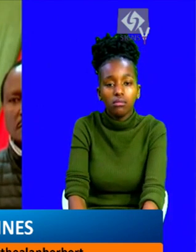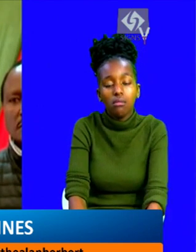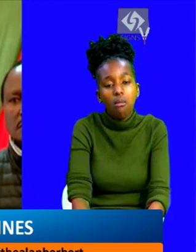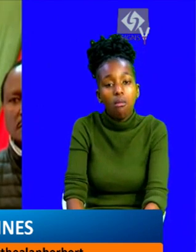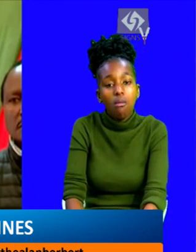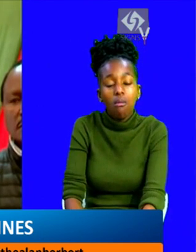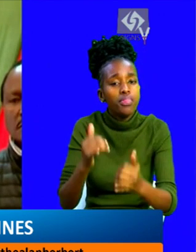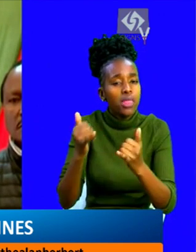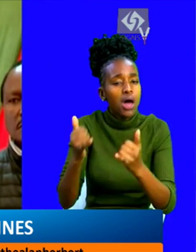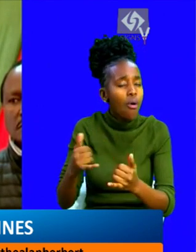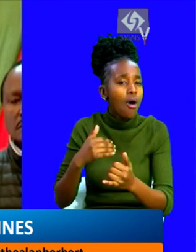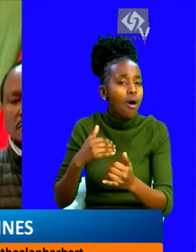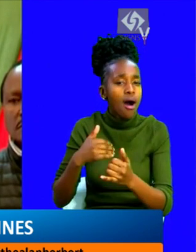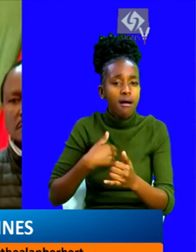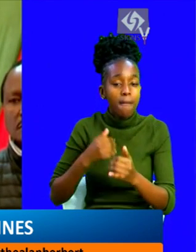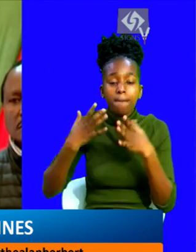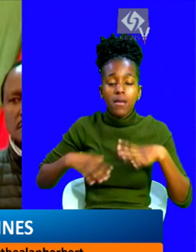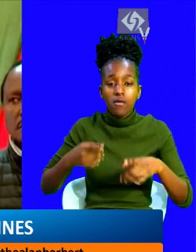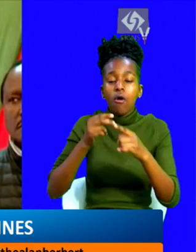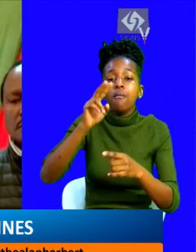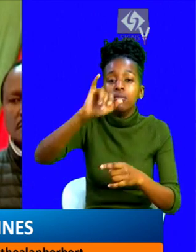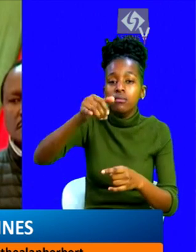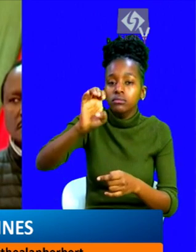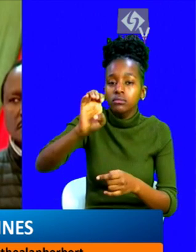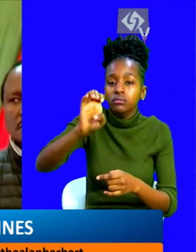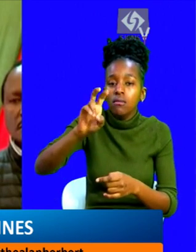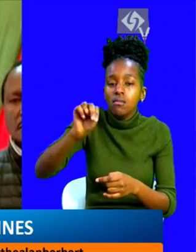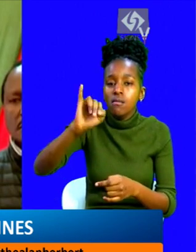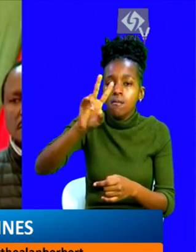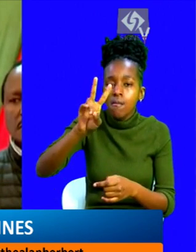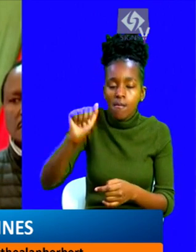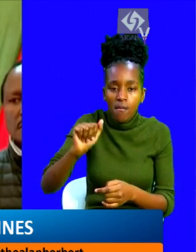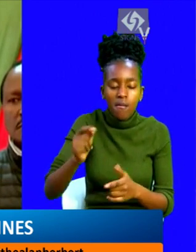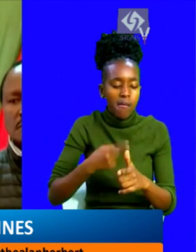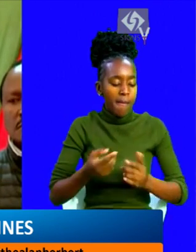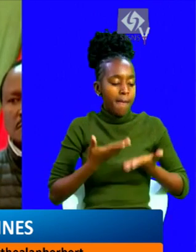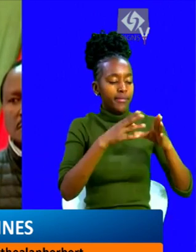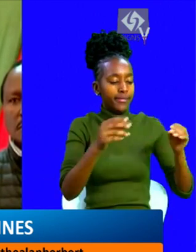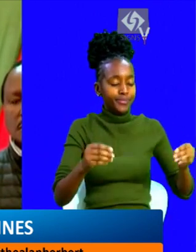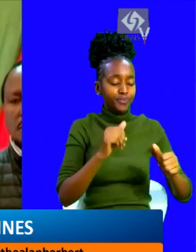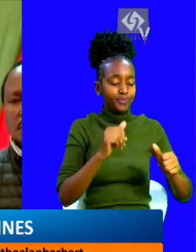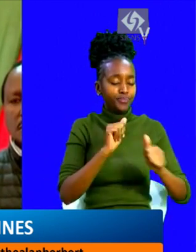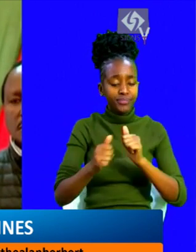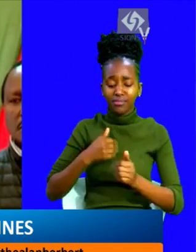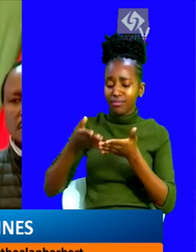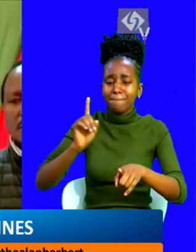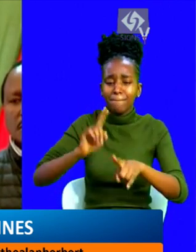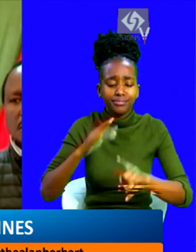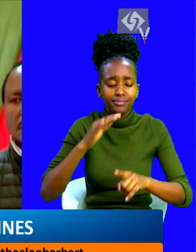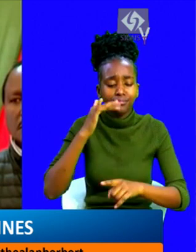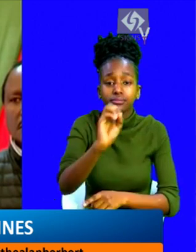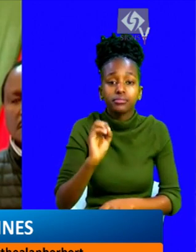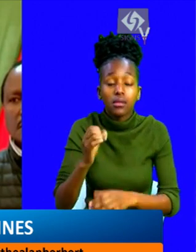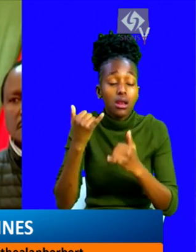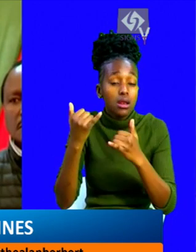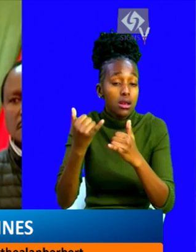I stand here today to promise all those criminals who are preparing to